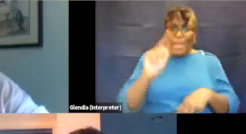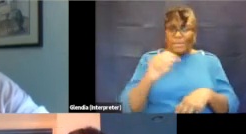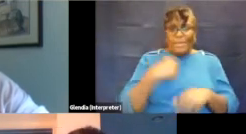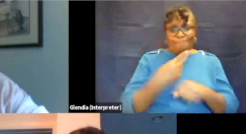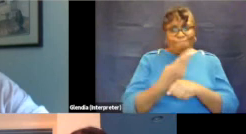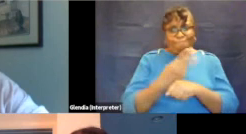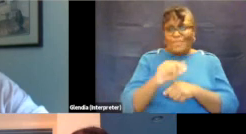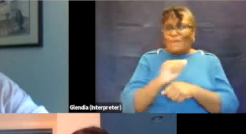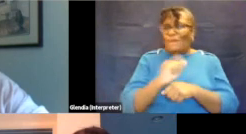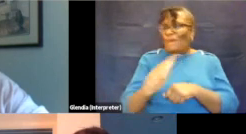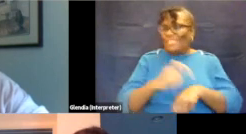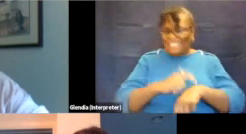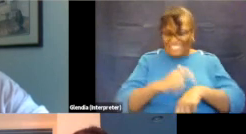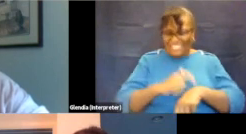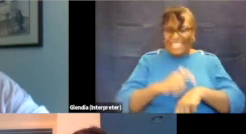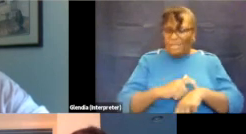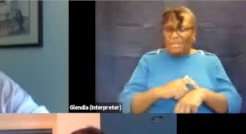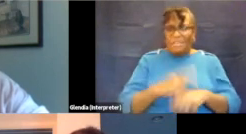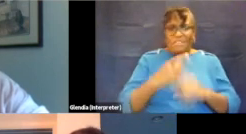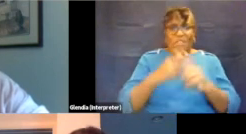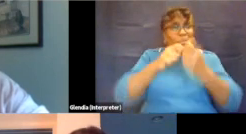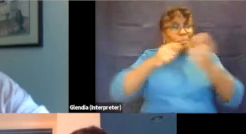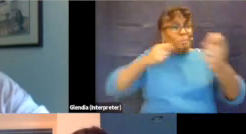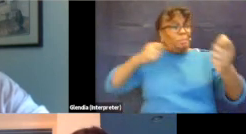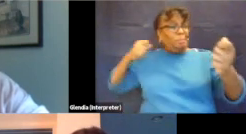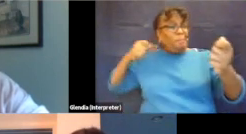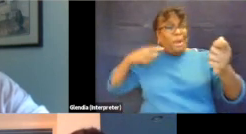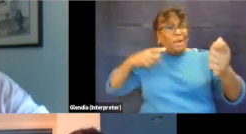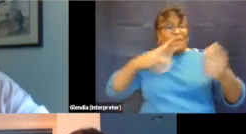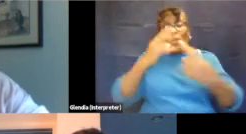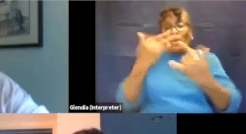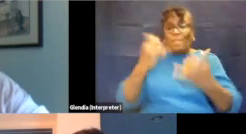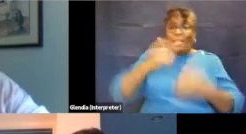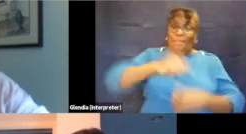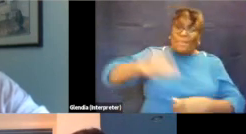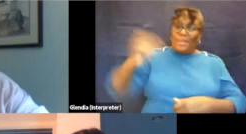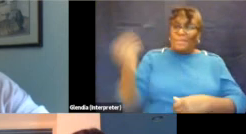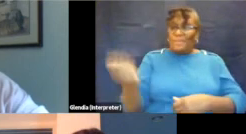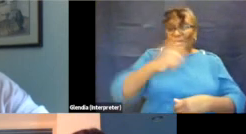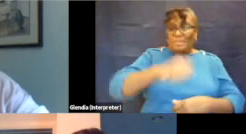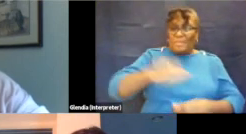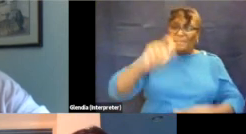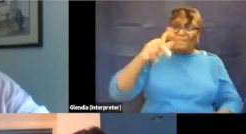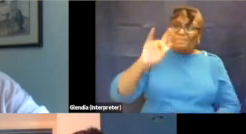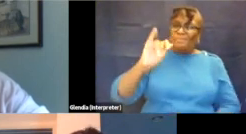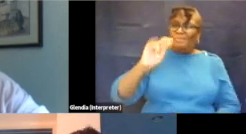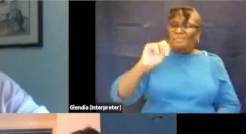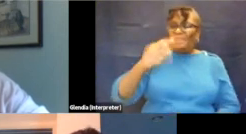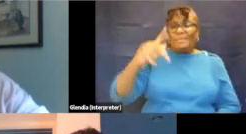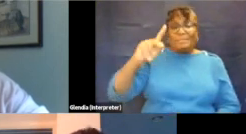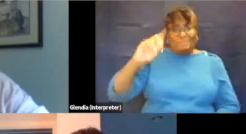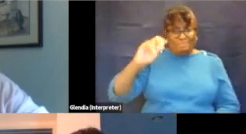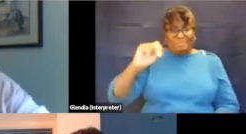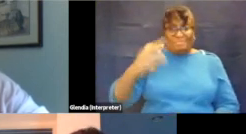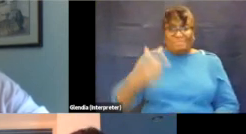from archery to table tennis. But if you have a question, usually the answer is in there. What should I